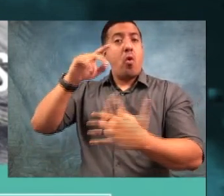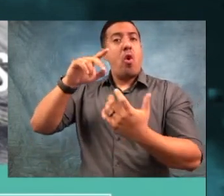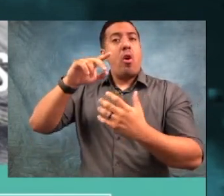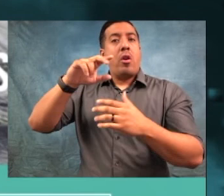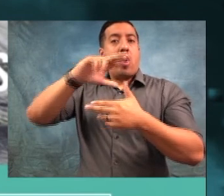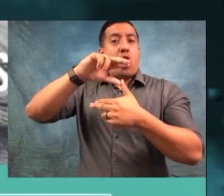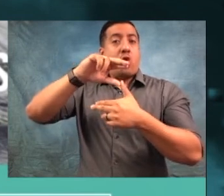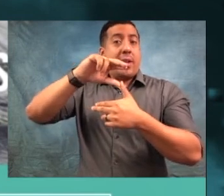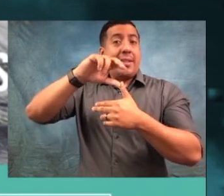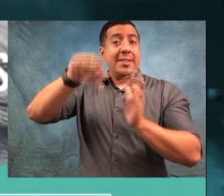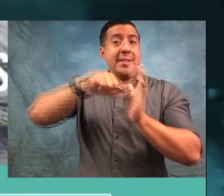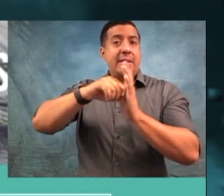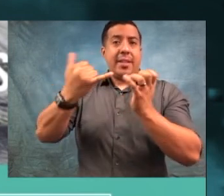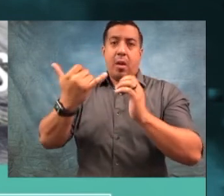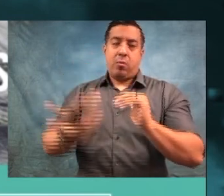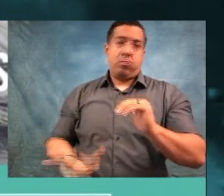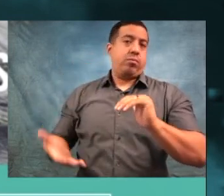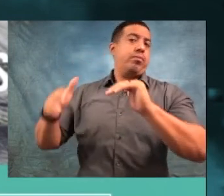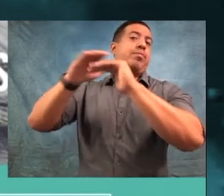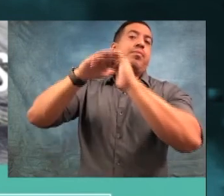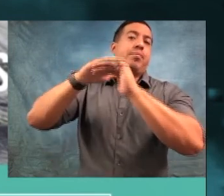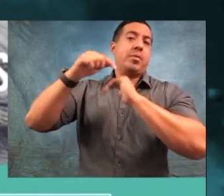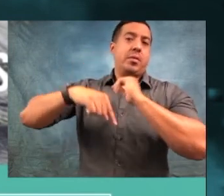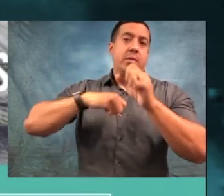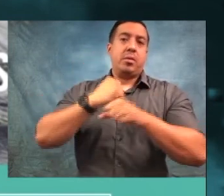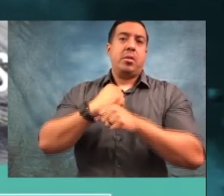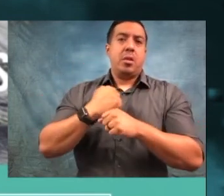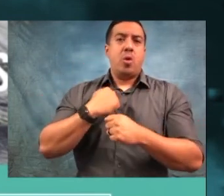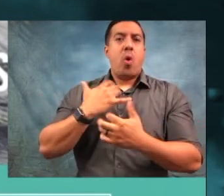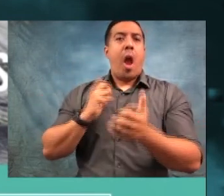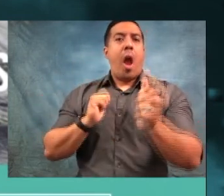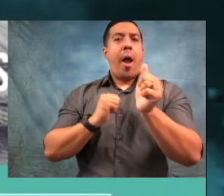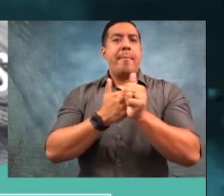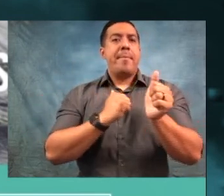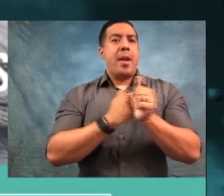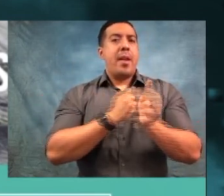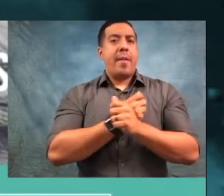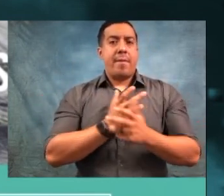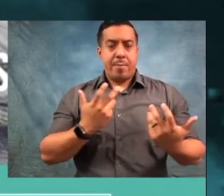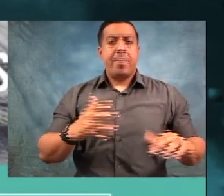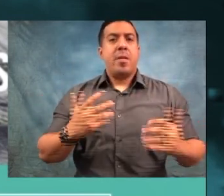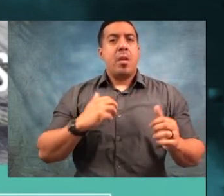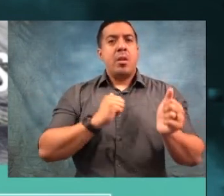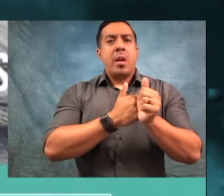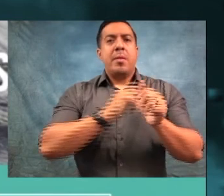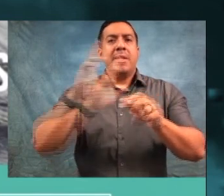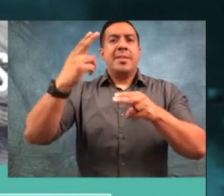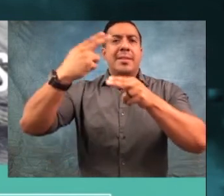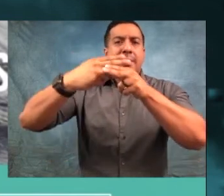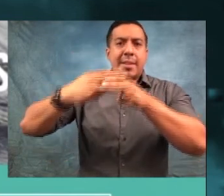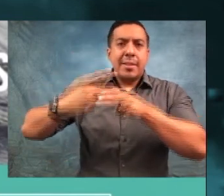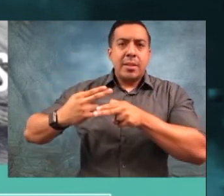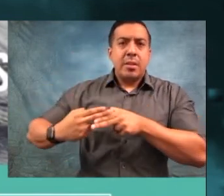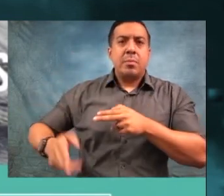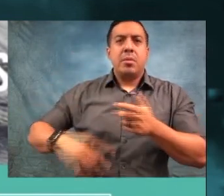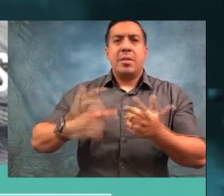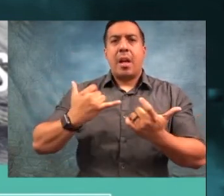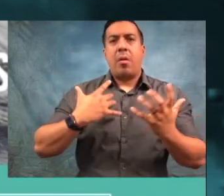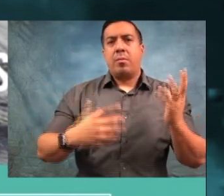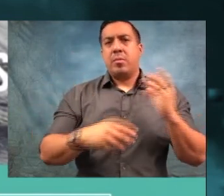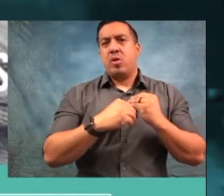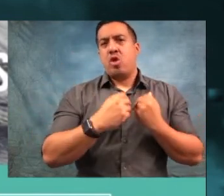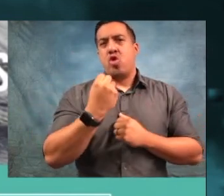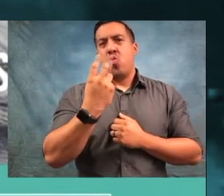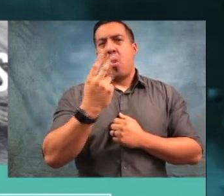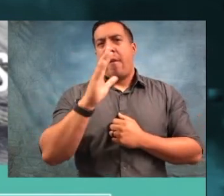numbers for hurricane season have gone up. Just this year, we've updated the number of